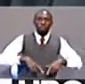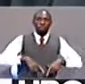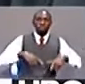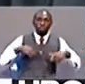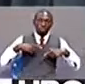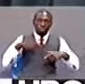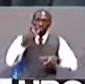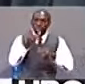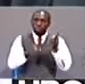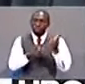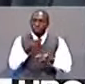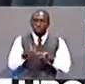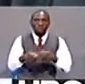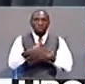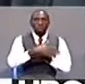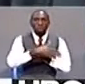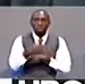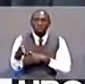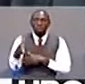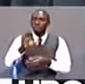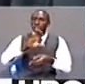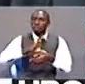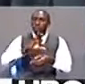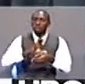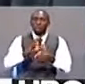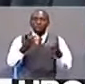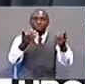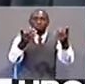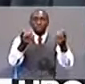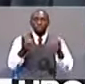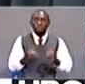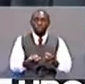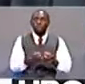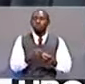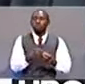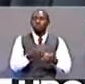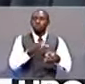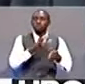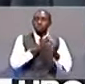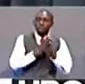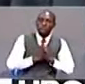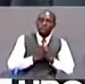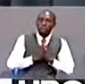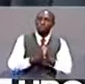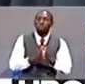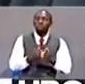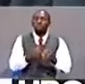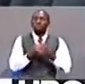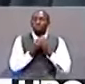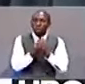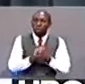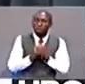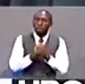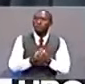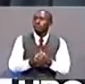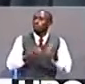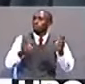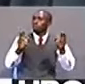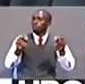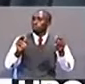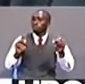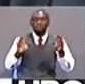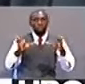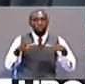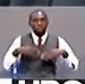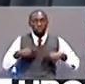church for the people to come on Sundays. And we really thank him for being exemplary and closing the church during